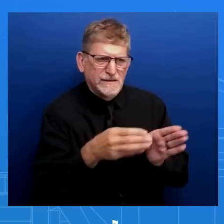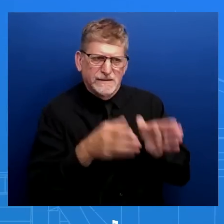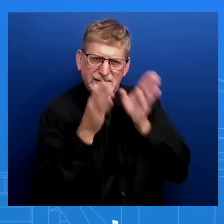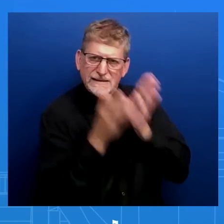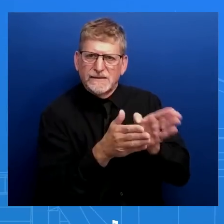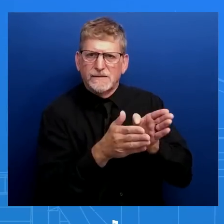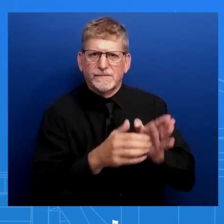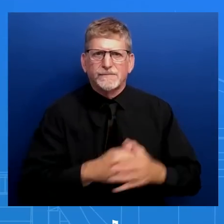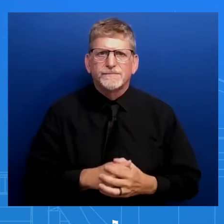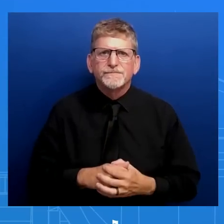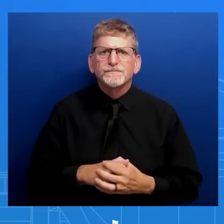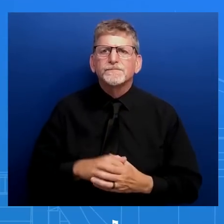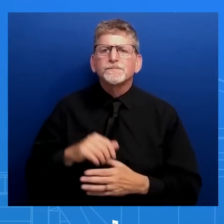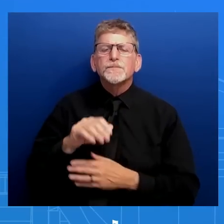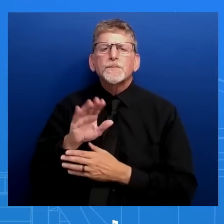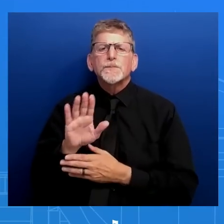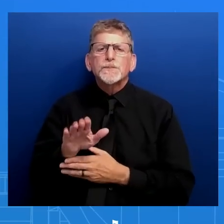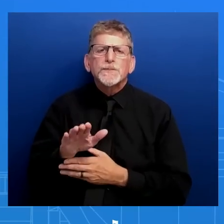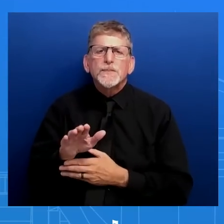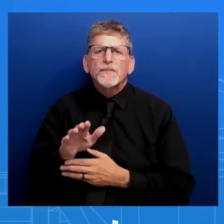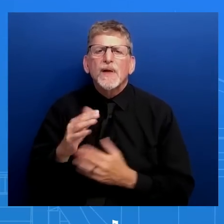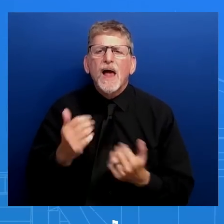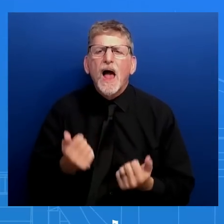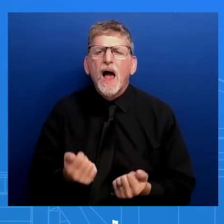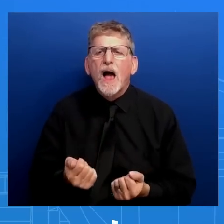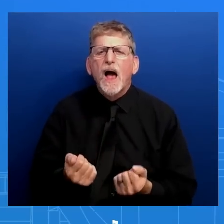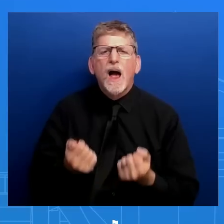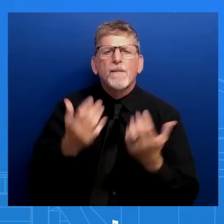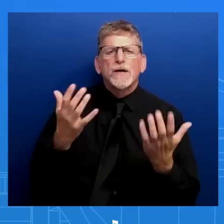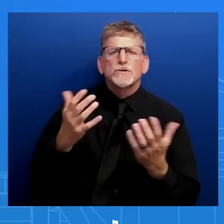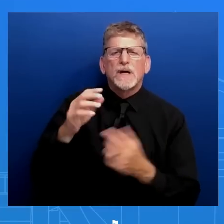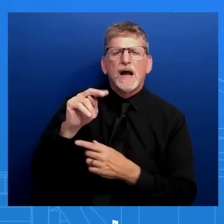NSC knew about the development,